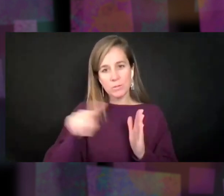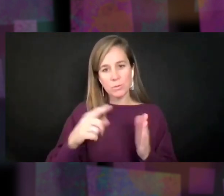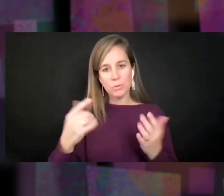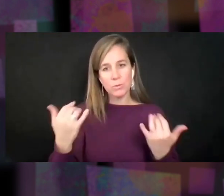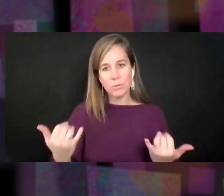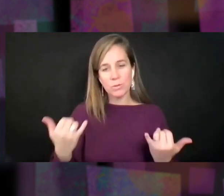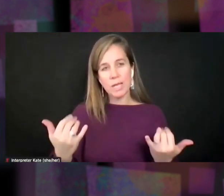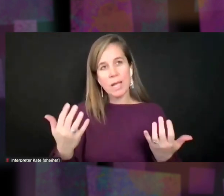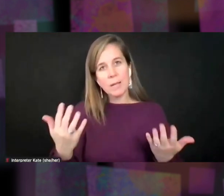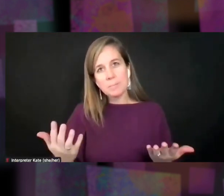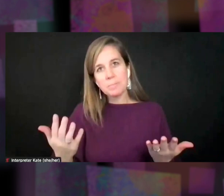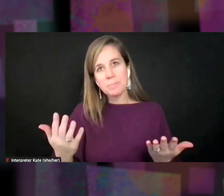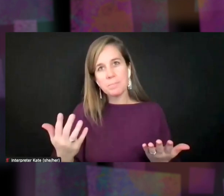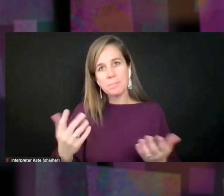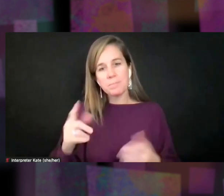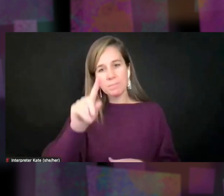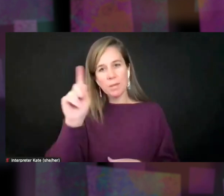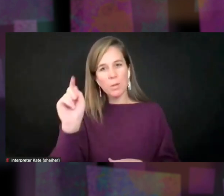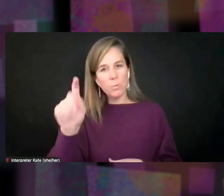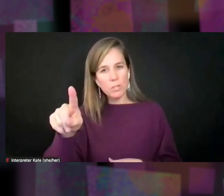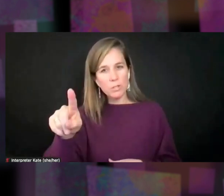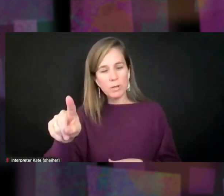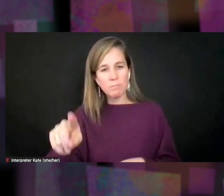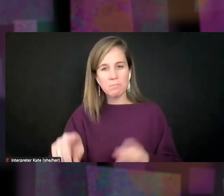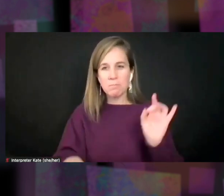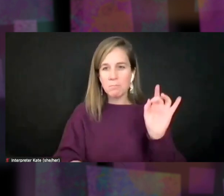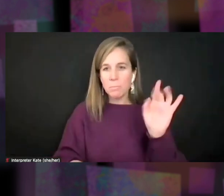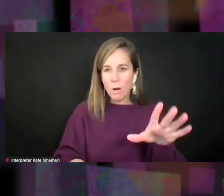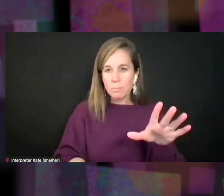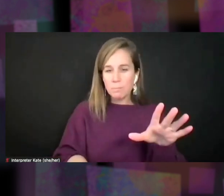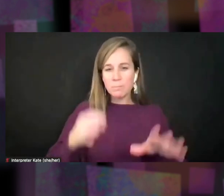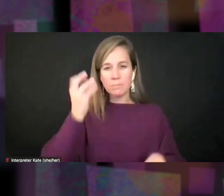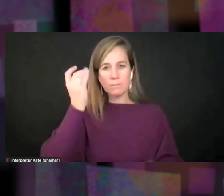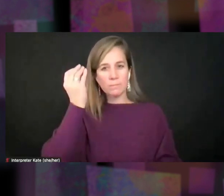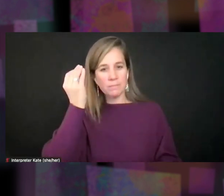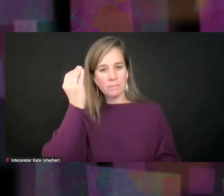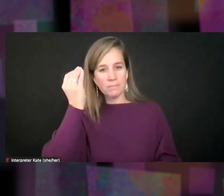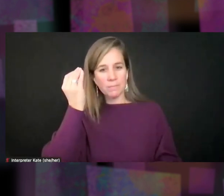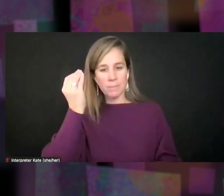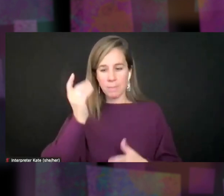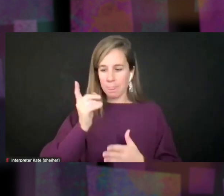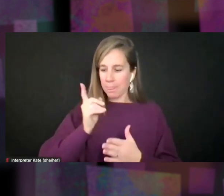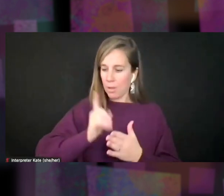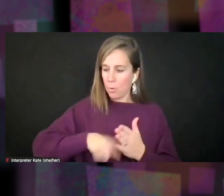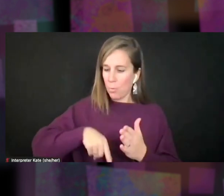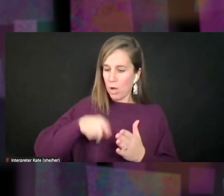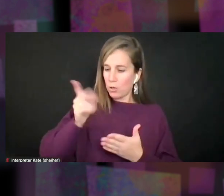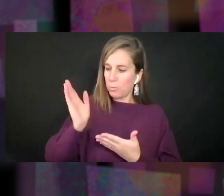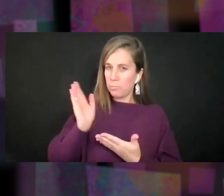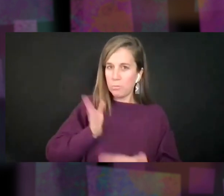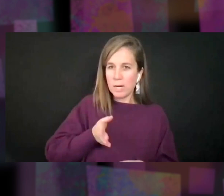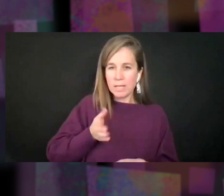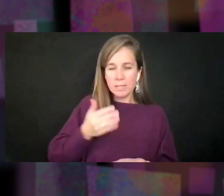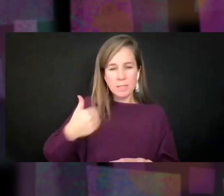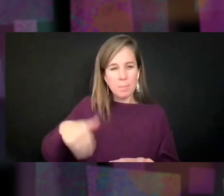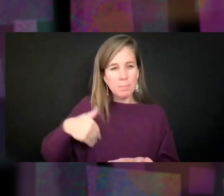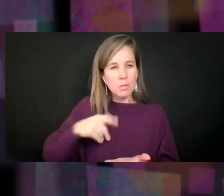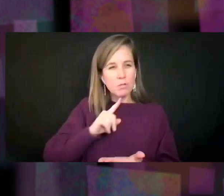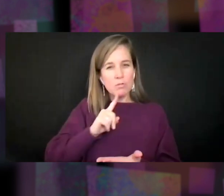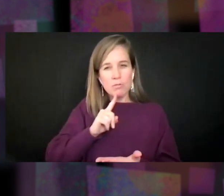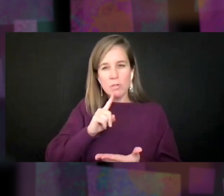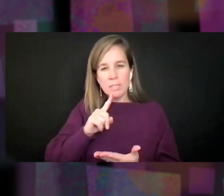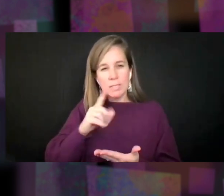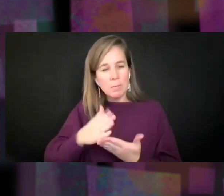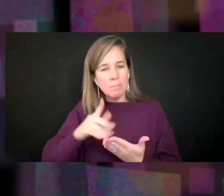a kind of question and a prompt, which is, what burning questions do you bring into this conference? What do you want